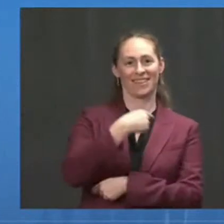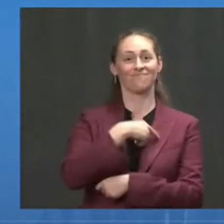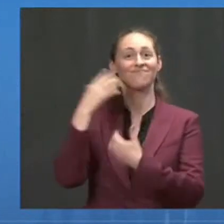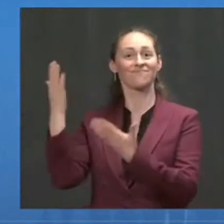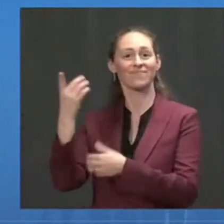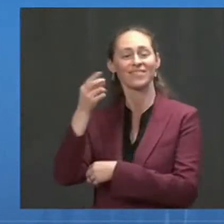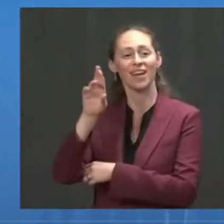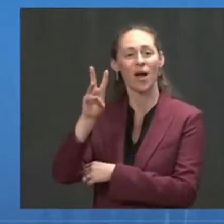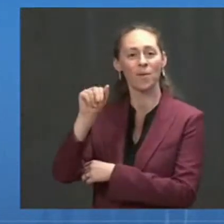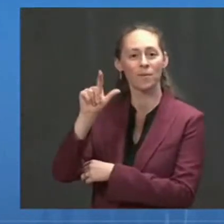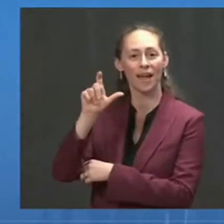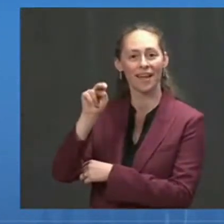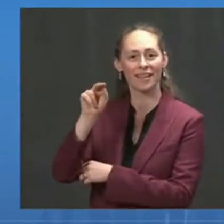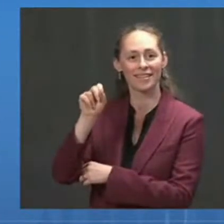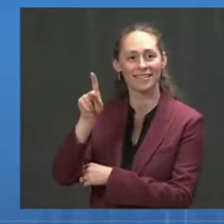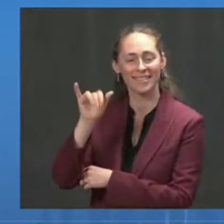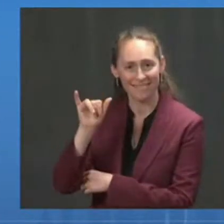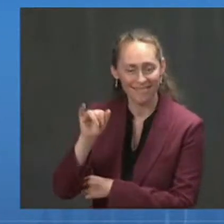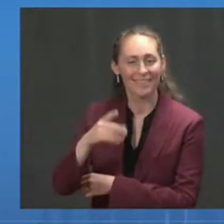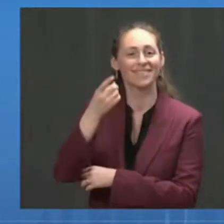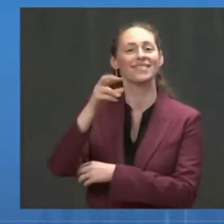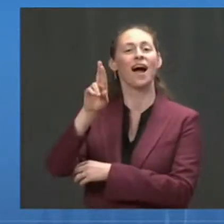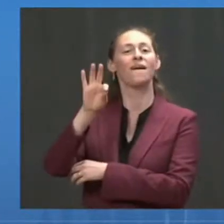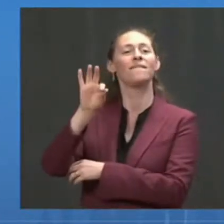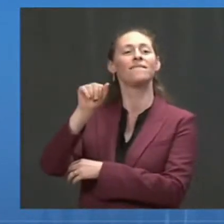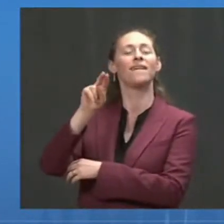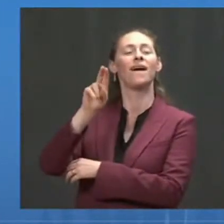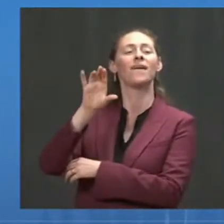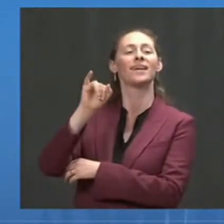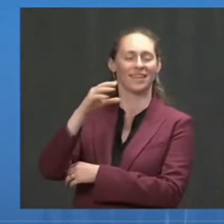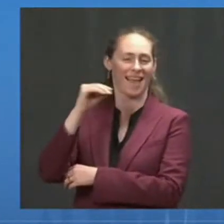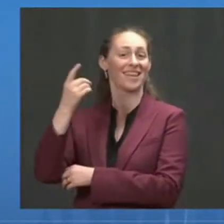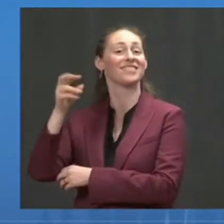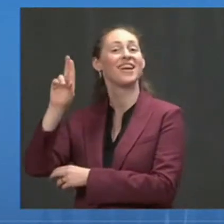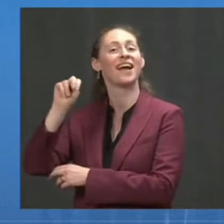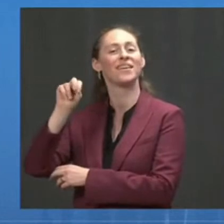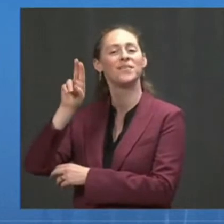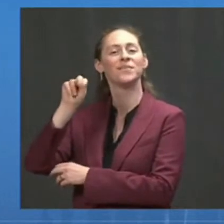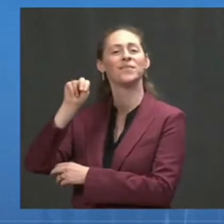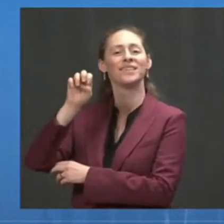Smith, and I will keep our comments brief this morning so we can get to your questions.